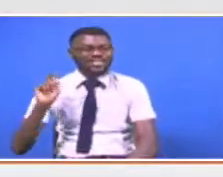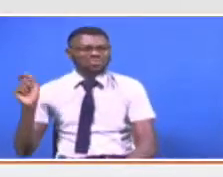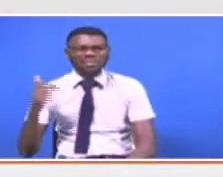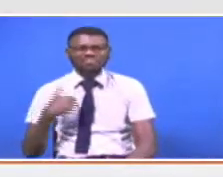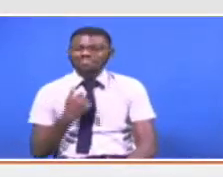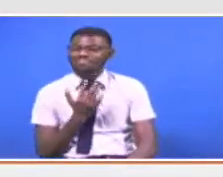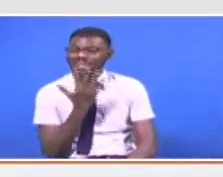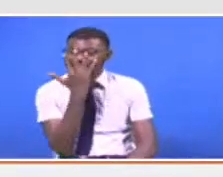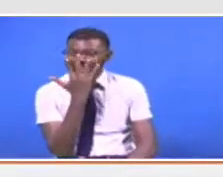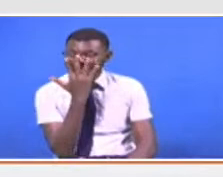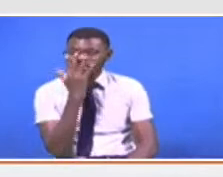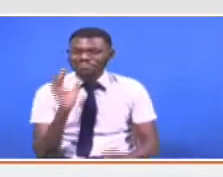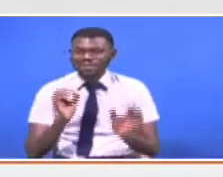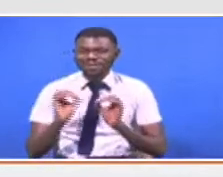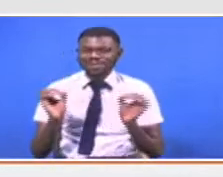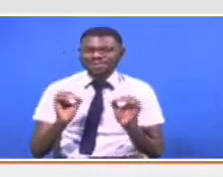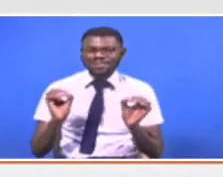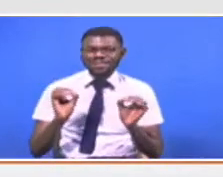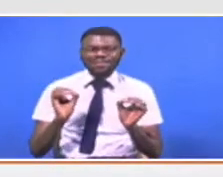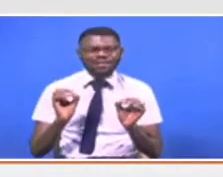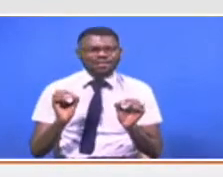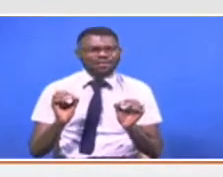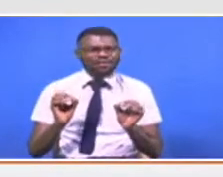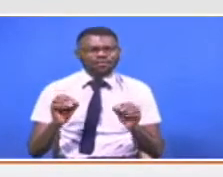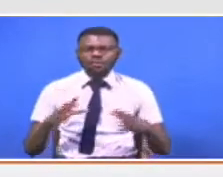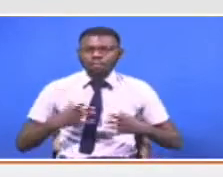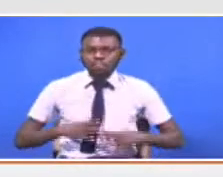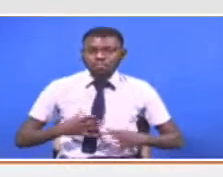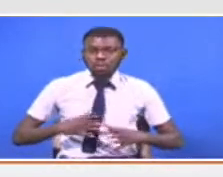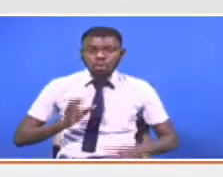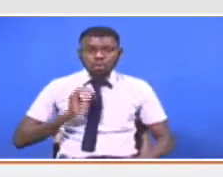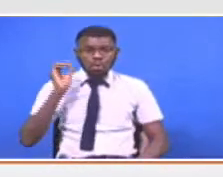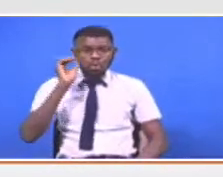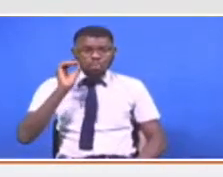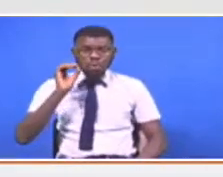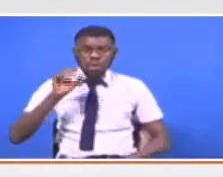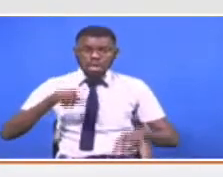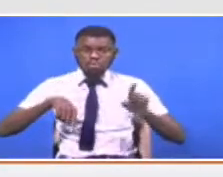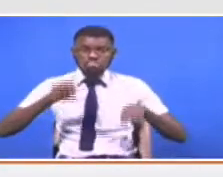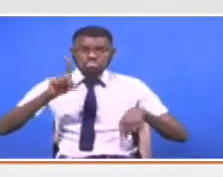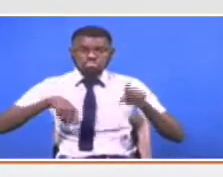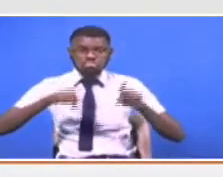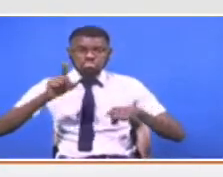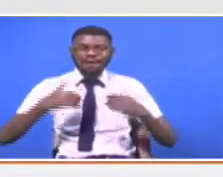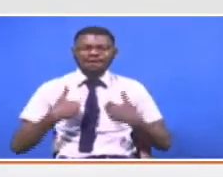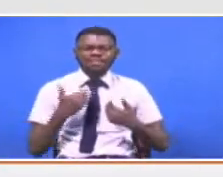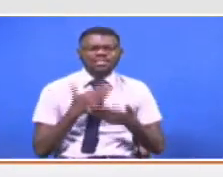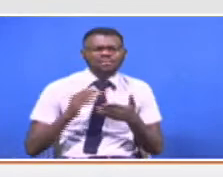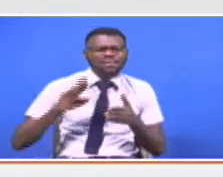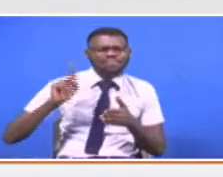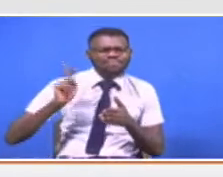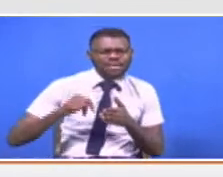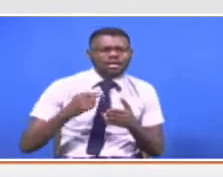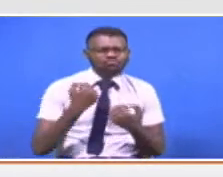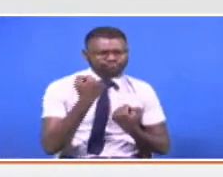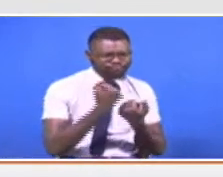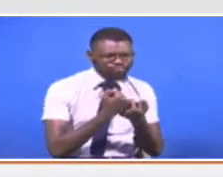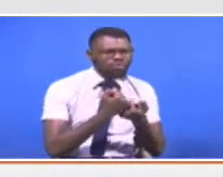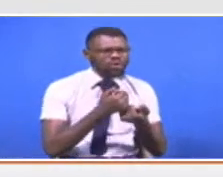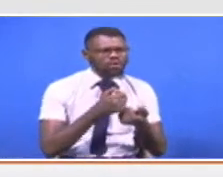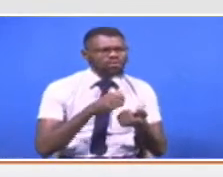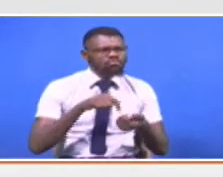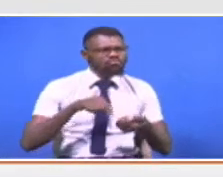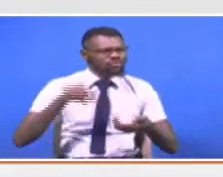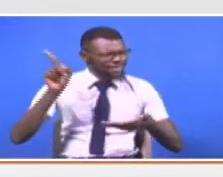Unashamedly. The petition has attracted mixed reactions, even on the floor of the House, with a section of MPs calling for its banning, while